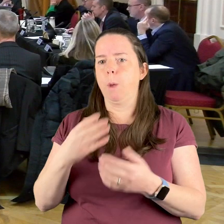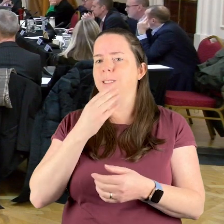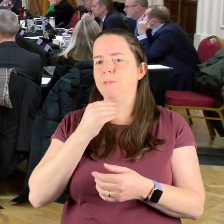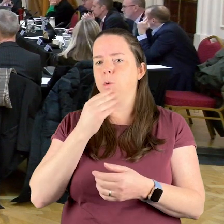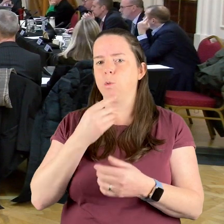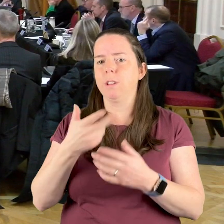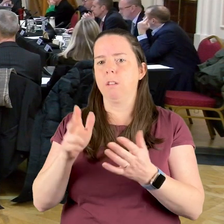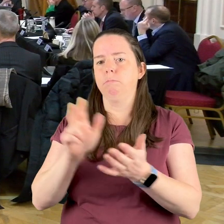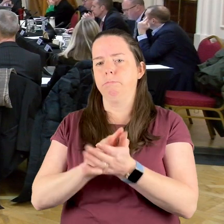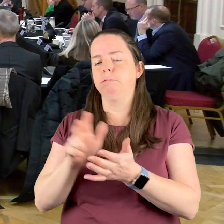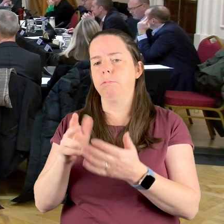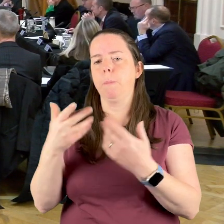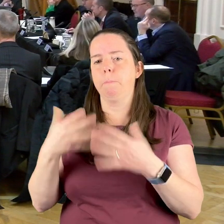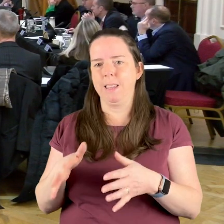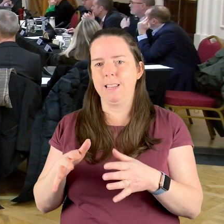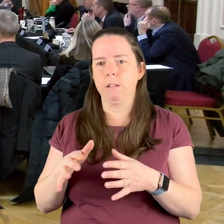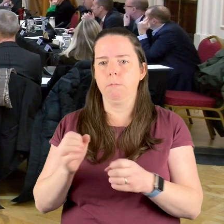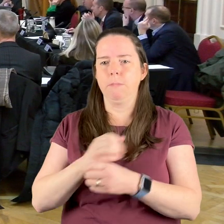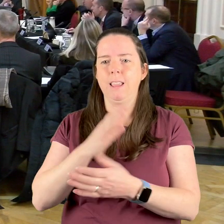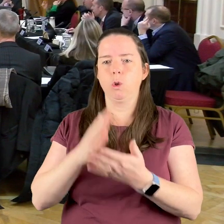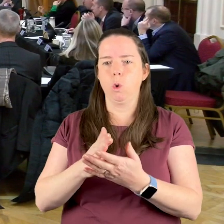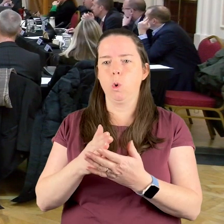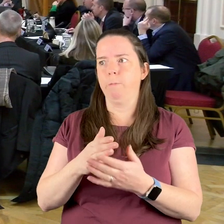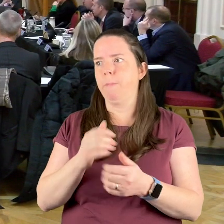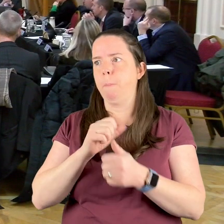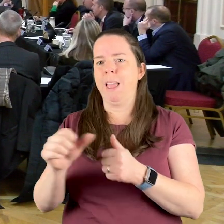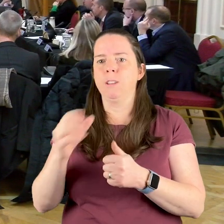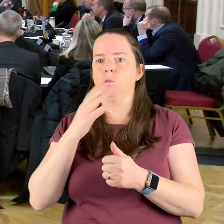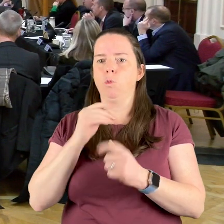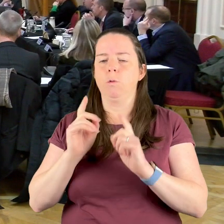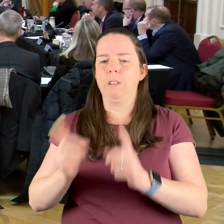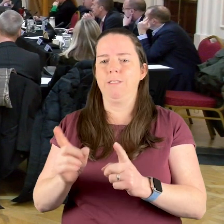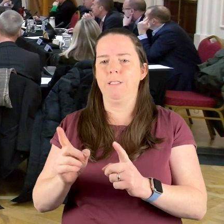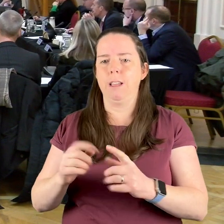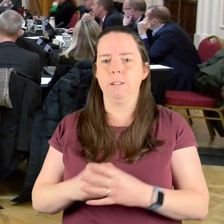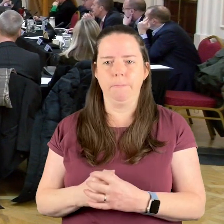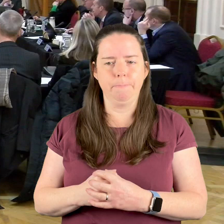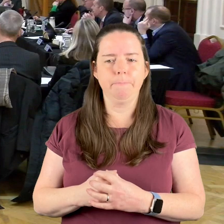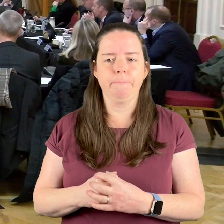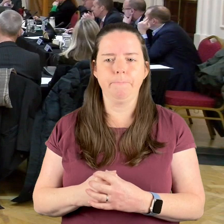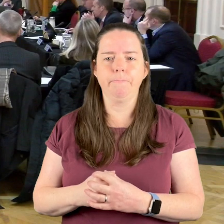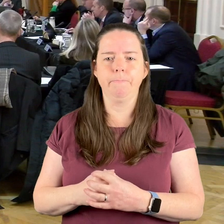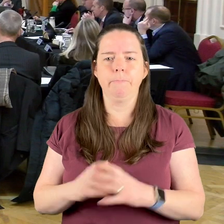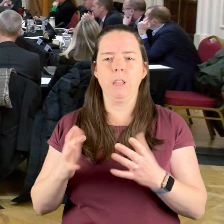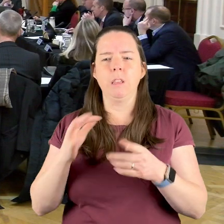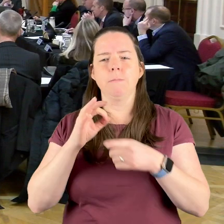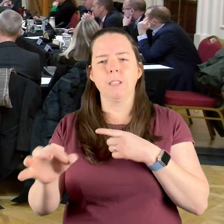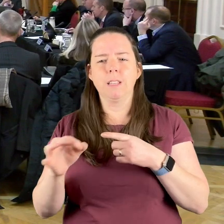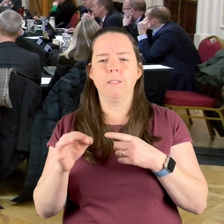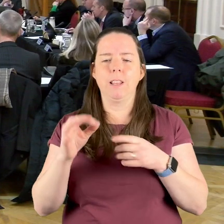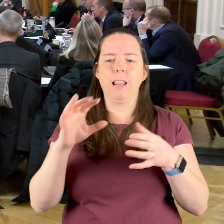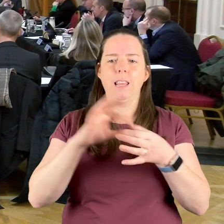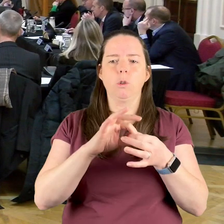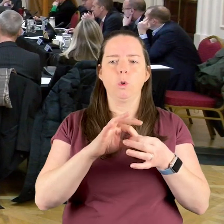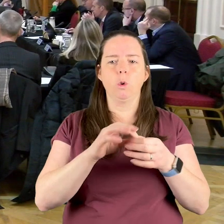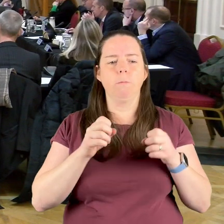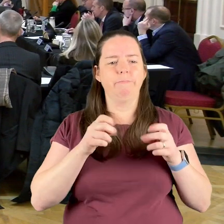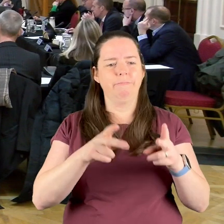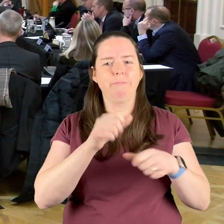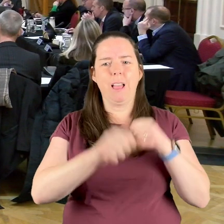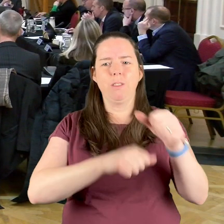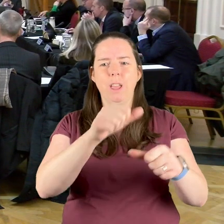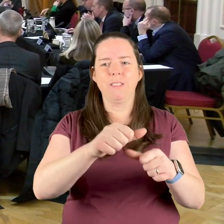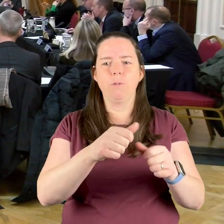money is currently being used and signed off to make sure that we make best use of that, particularly